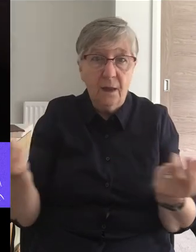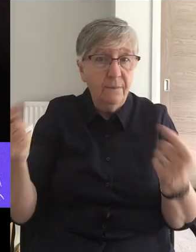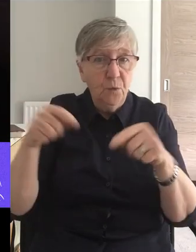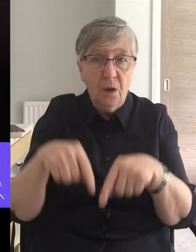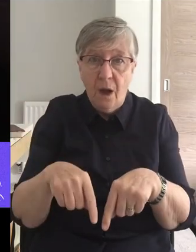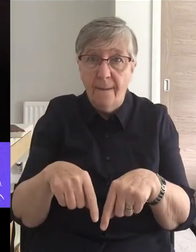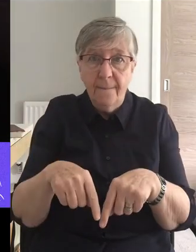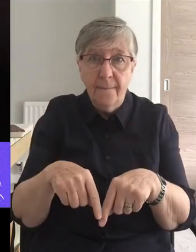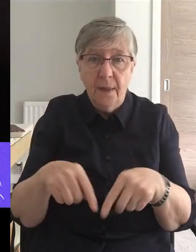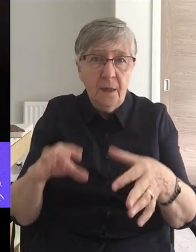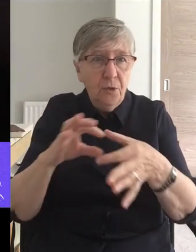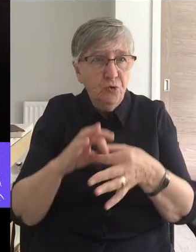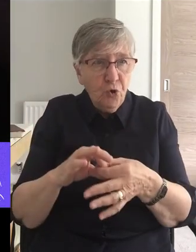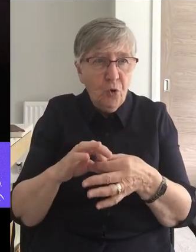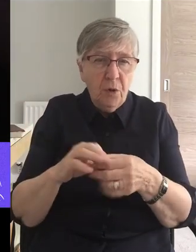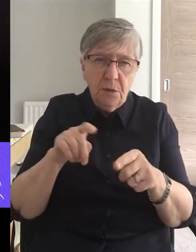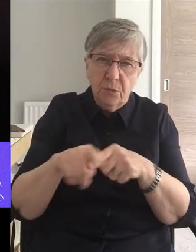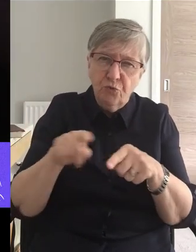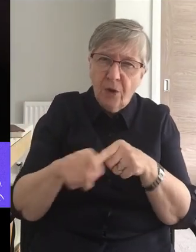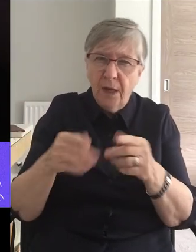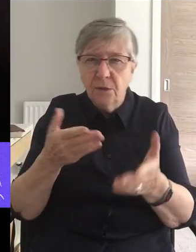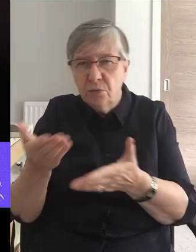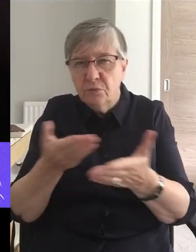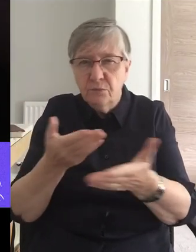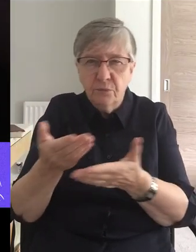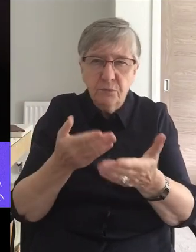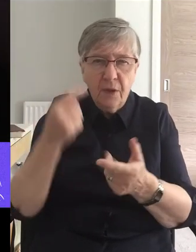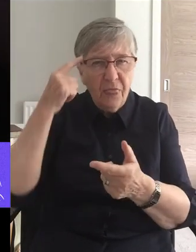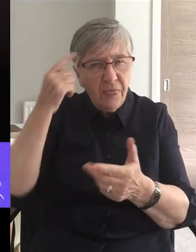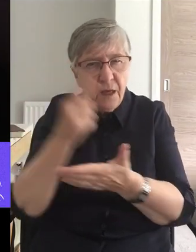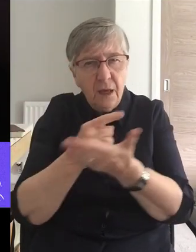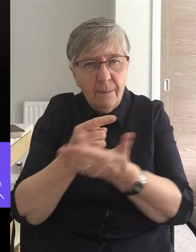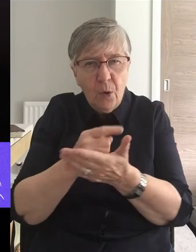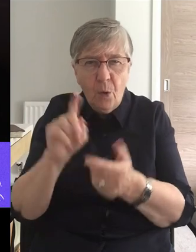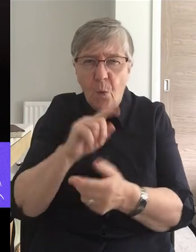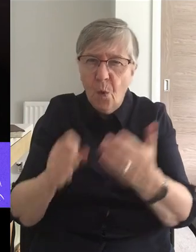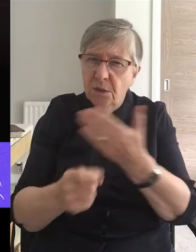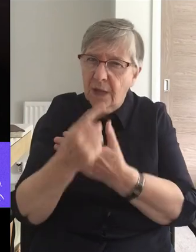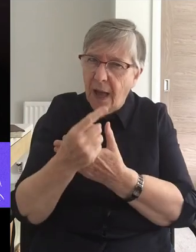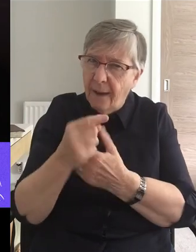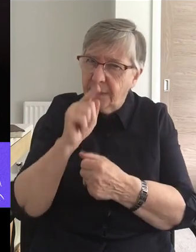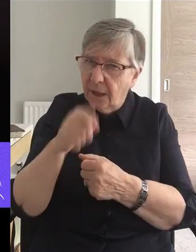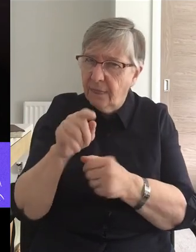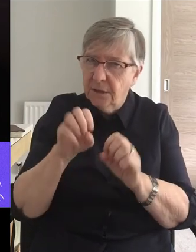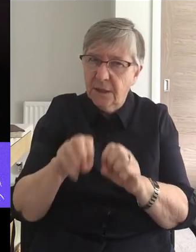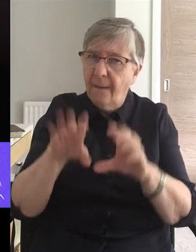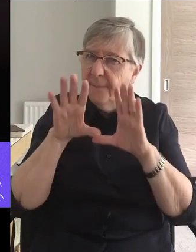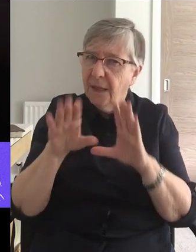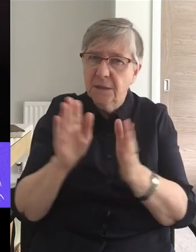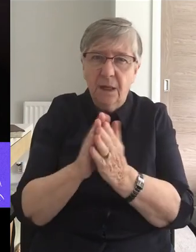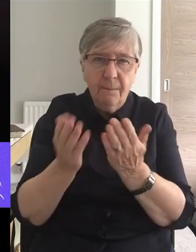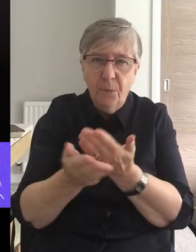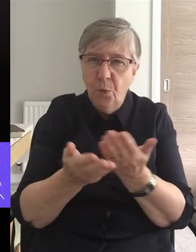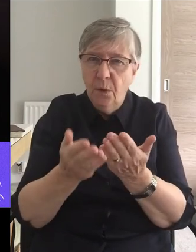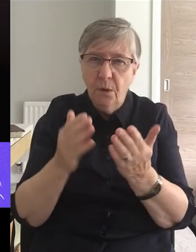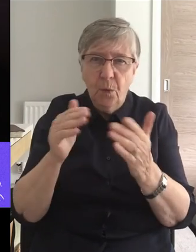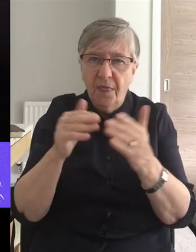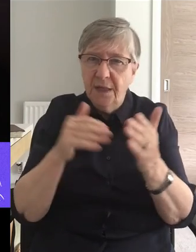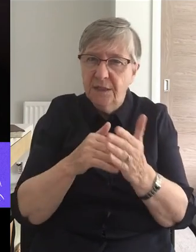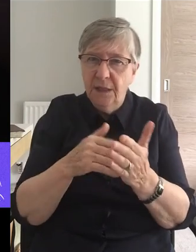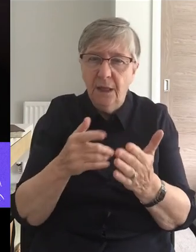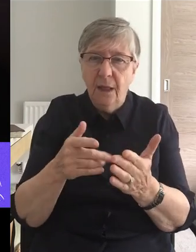come and join us as we try to tease out a bit further what's going on in this extraordinary stuff that Ezekiel goes